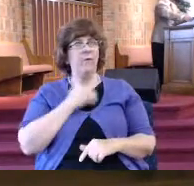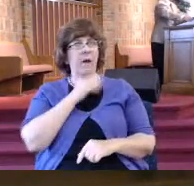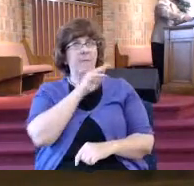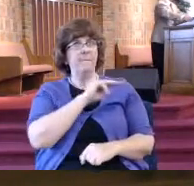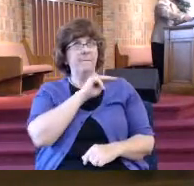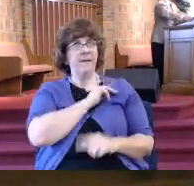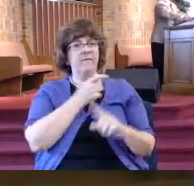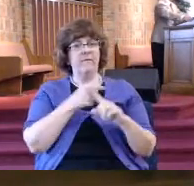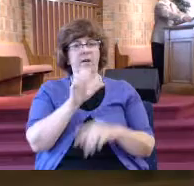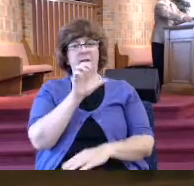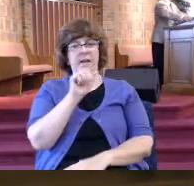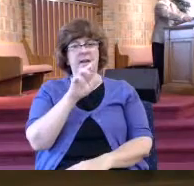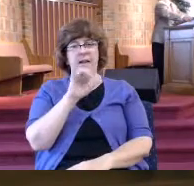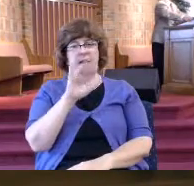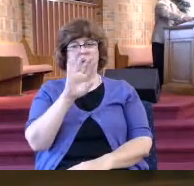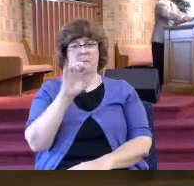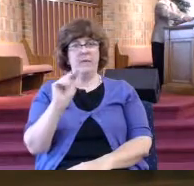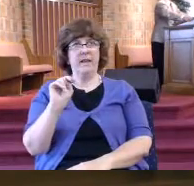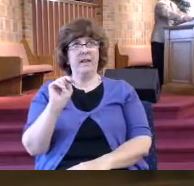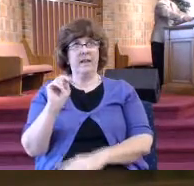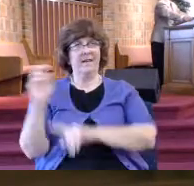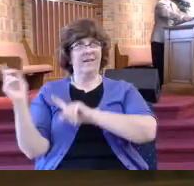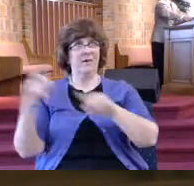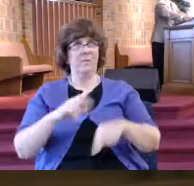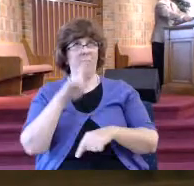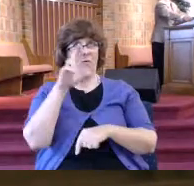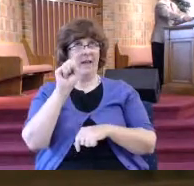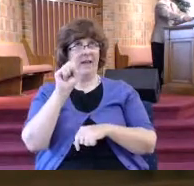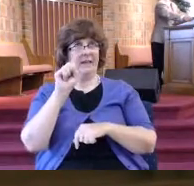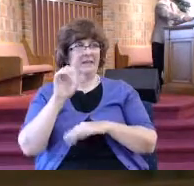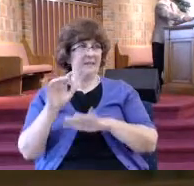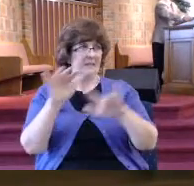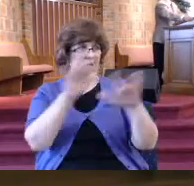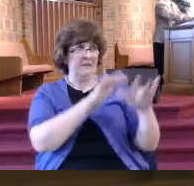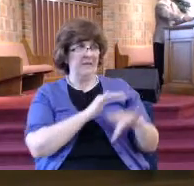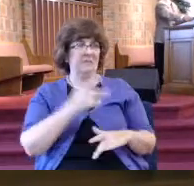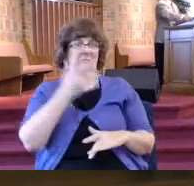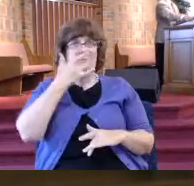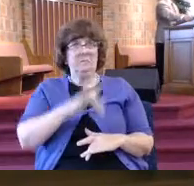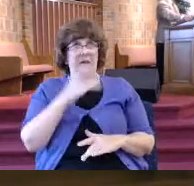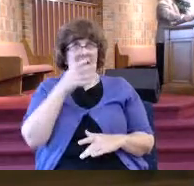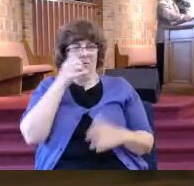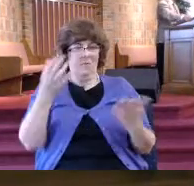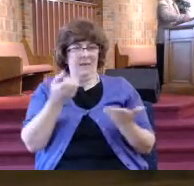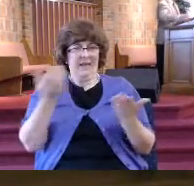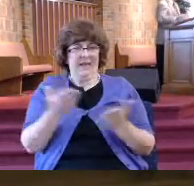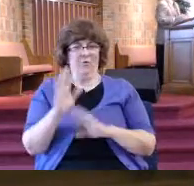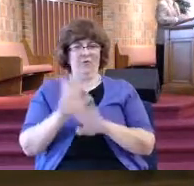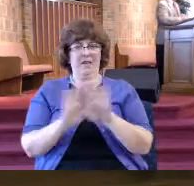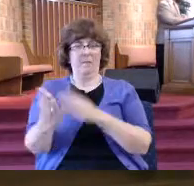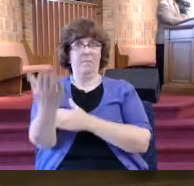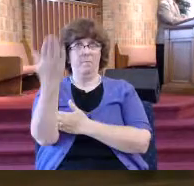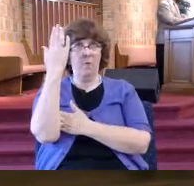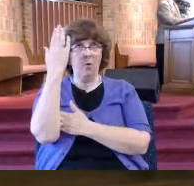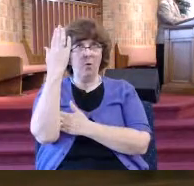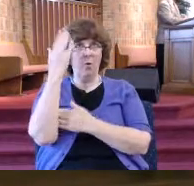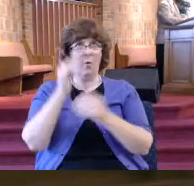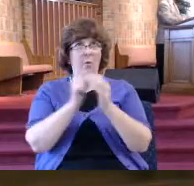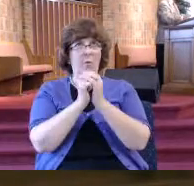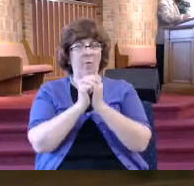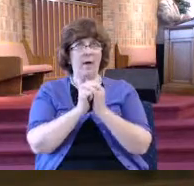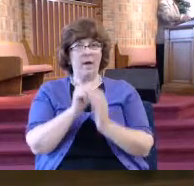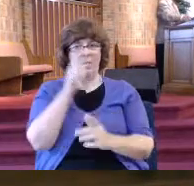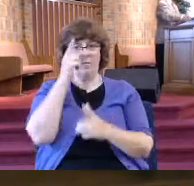missionaries will be coming in for a stateside tour. And we're fortunate to have him for one of our services on Sunday morning. Worship hour, Brother